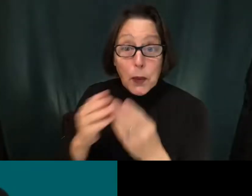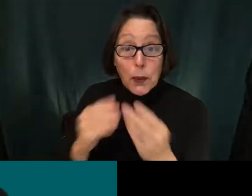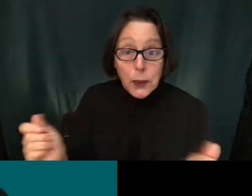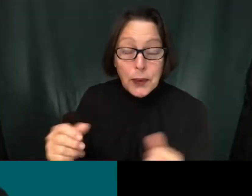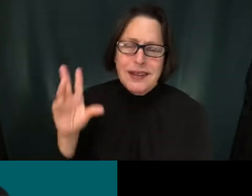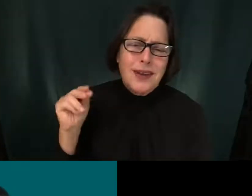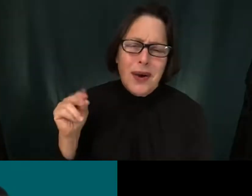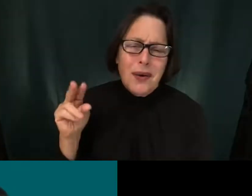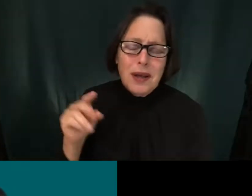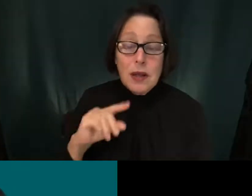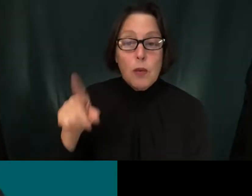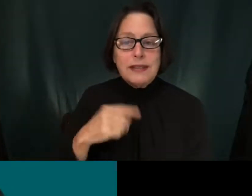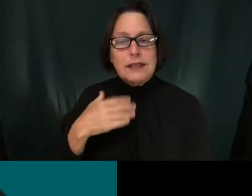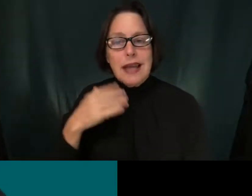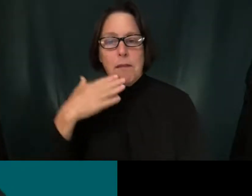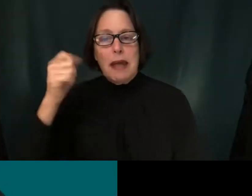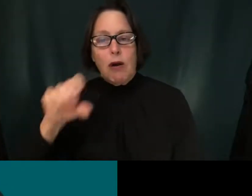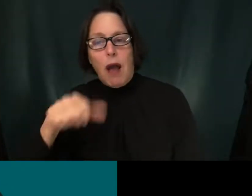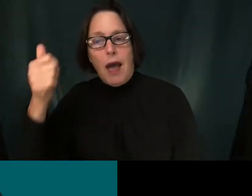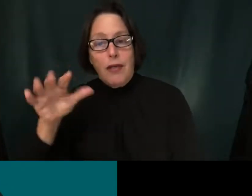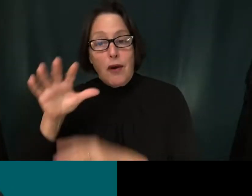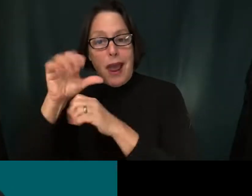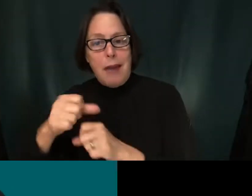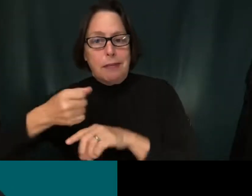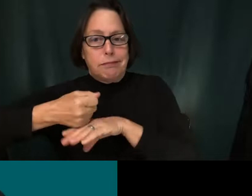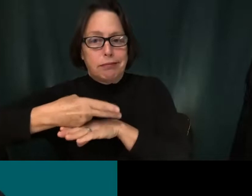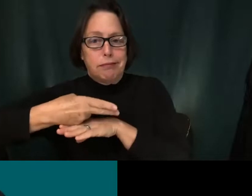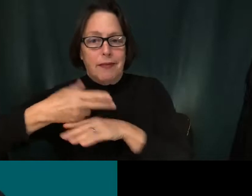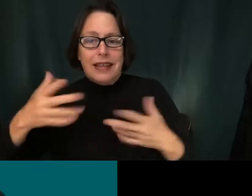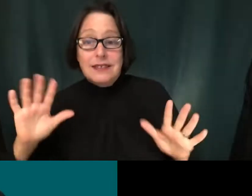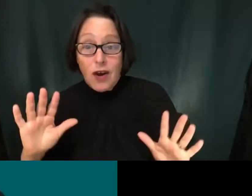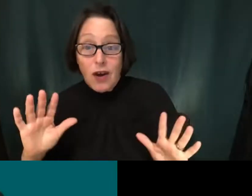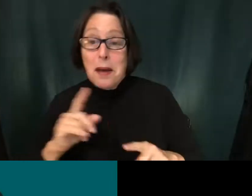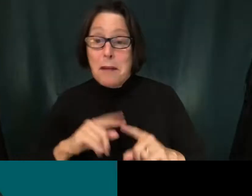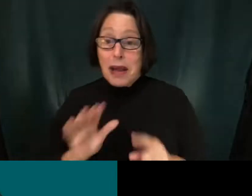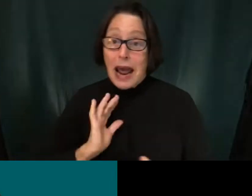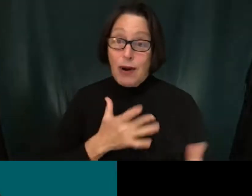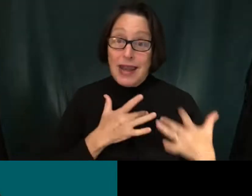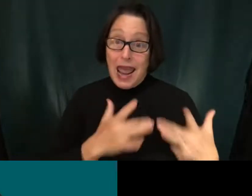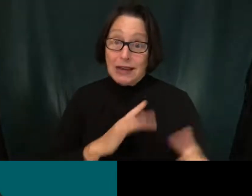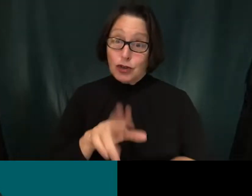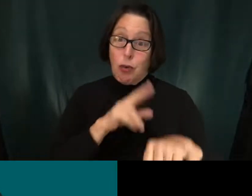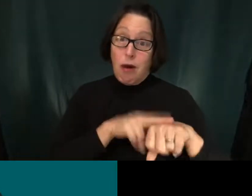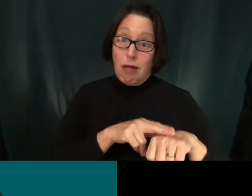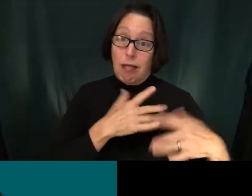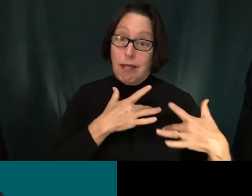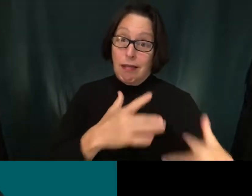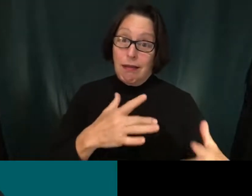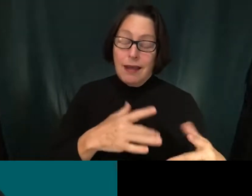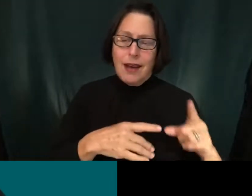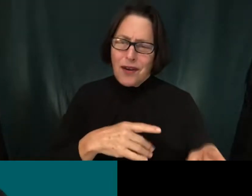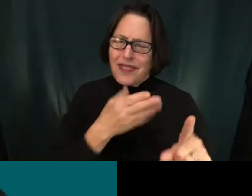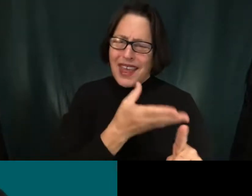only create stronger ones. So we just have to always be aware that our natural tendencies, they exist, but how do we create those